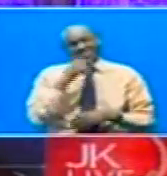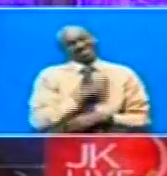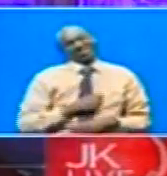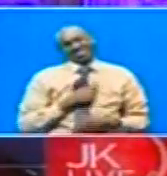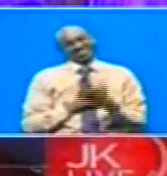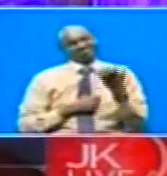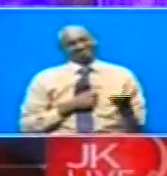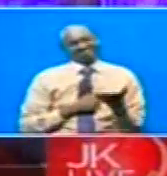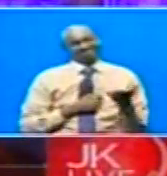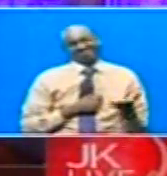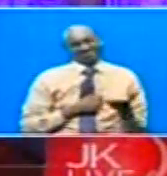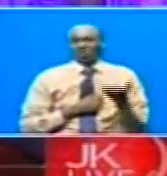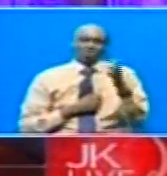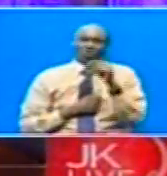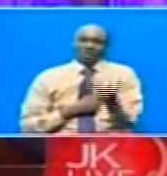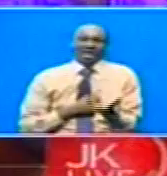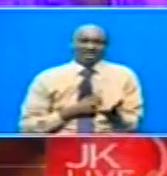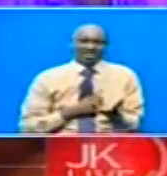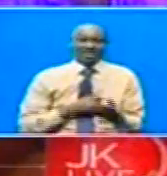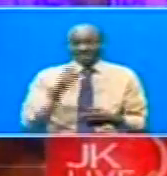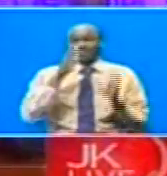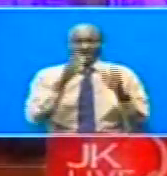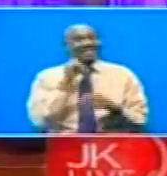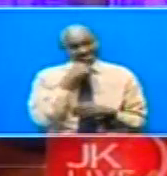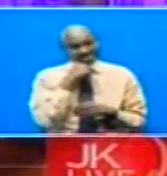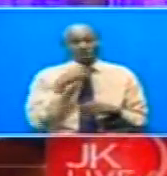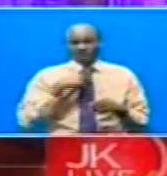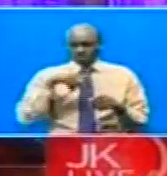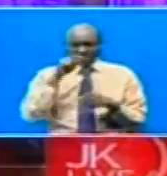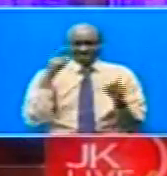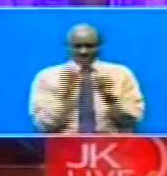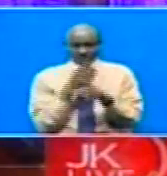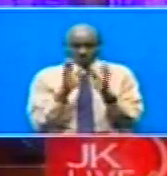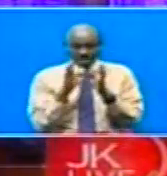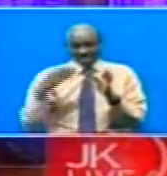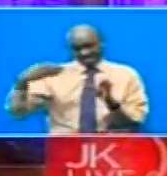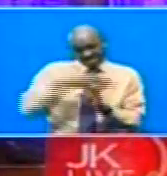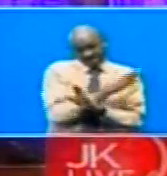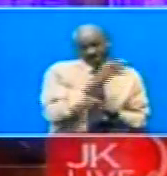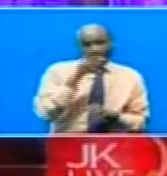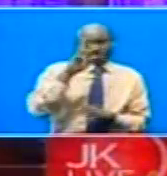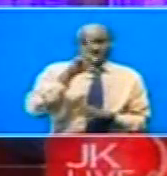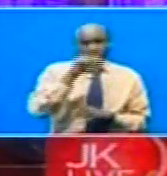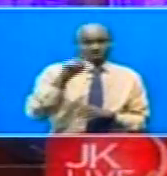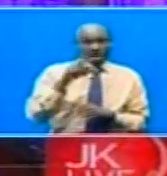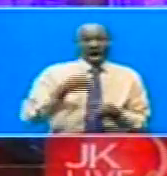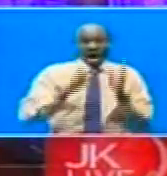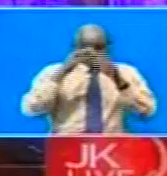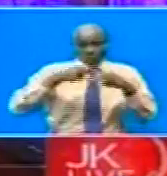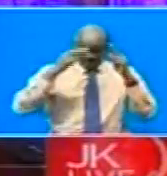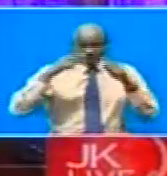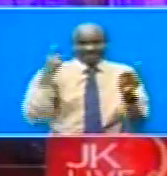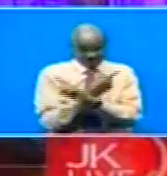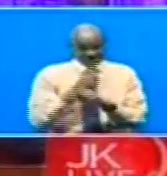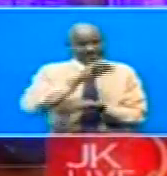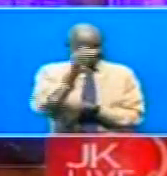think. And a very nice fellow. Yeah. And we went through these deserted highways towards the Capitol.